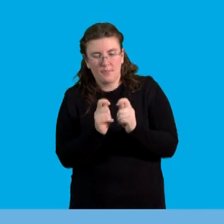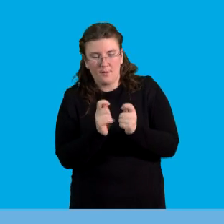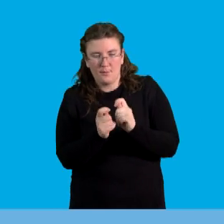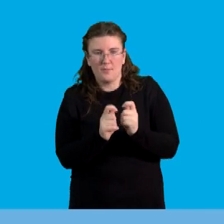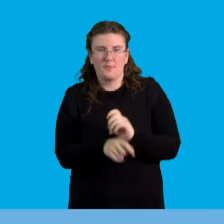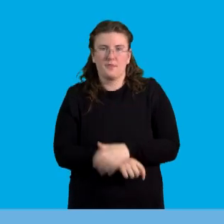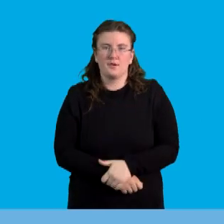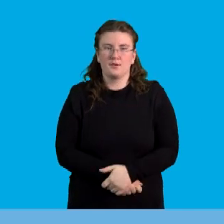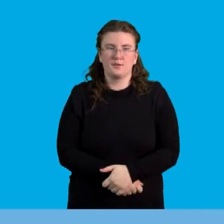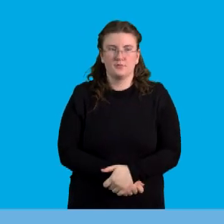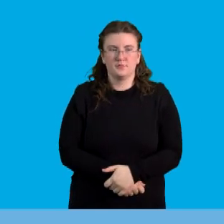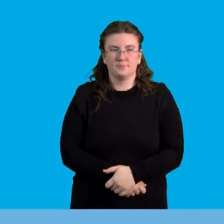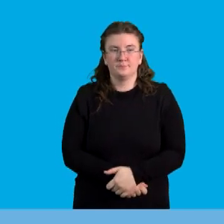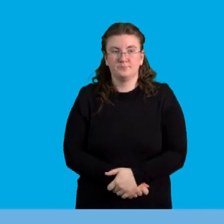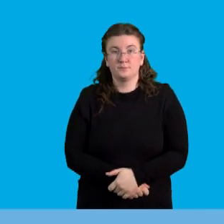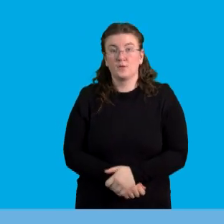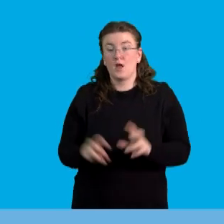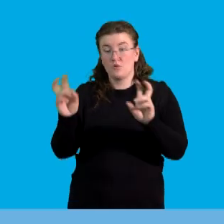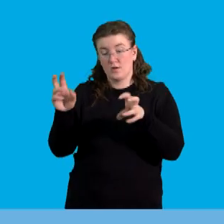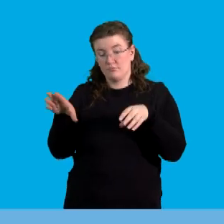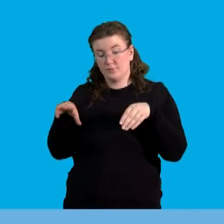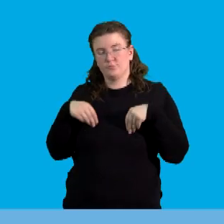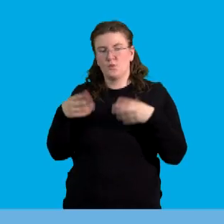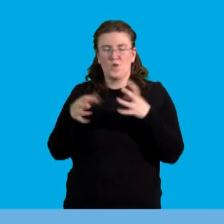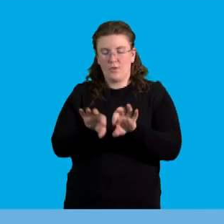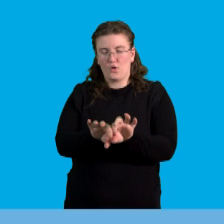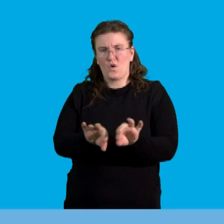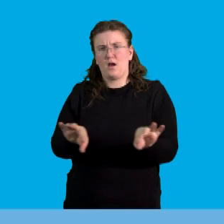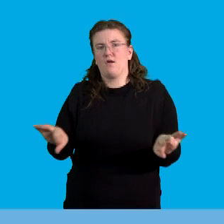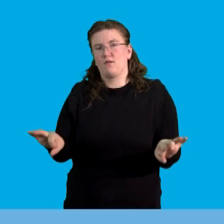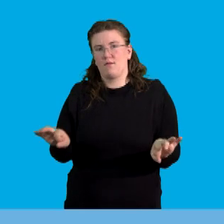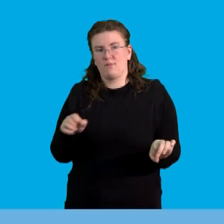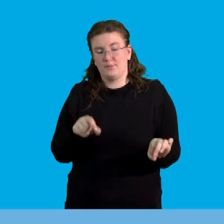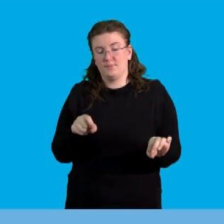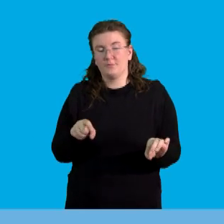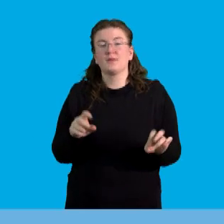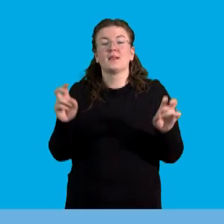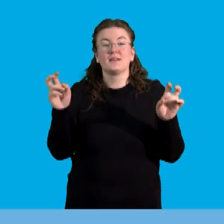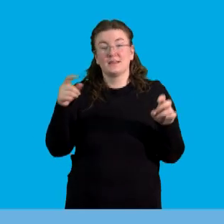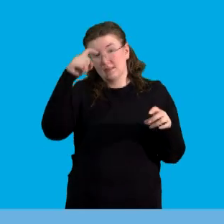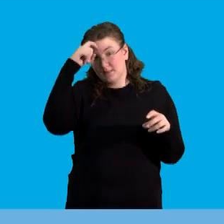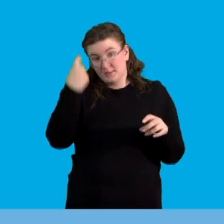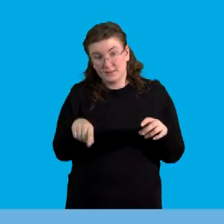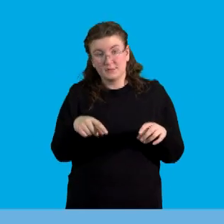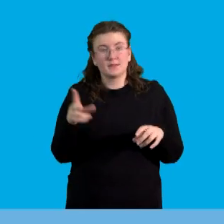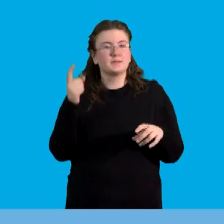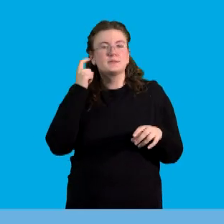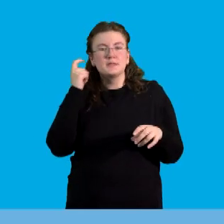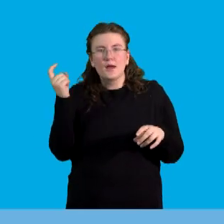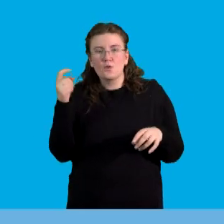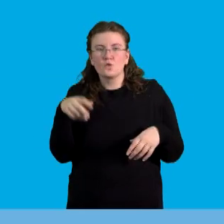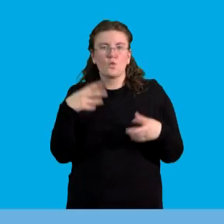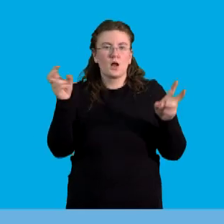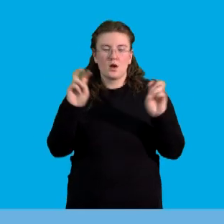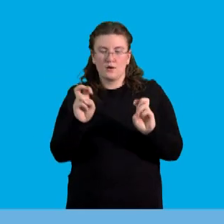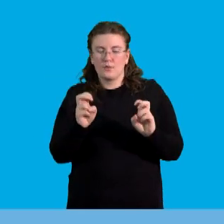that particular resistor. Then a conductor, that's now a substance which allows heat, sound, or electric charge to